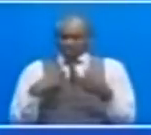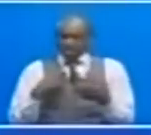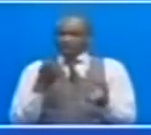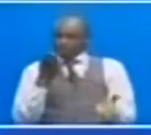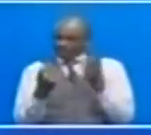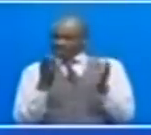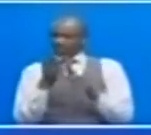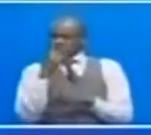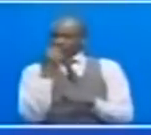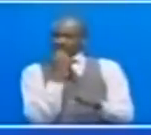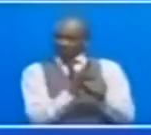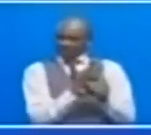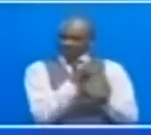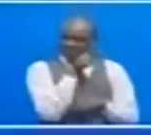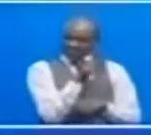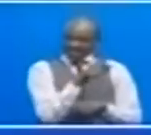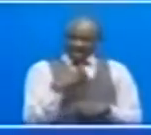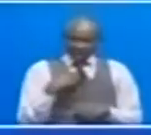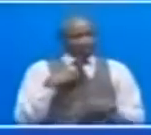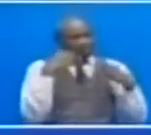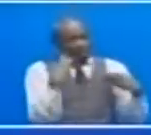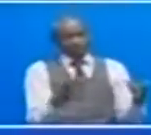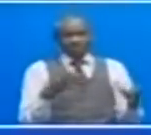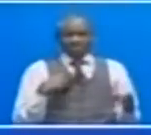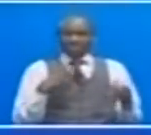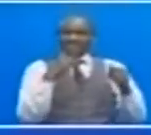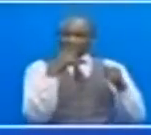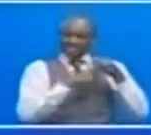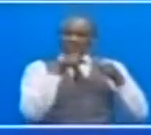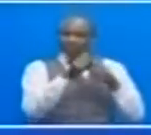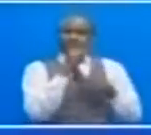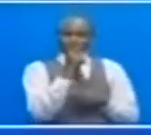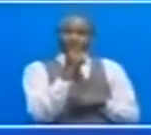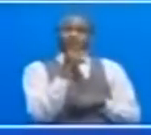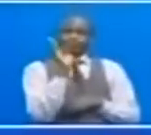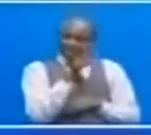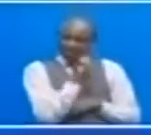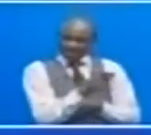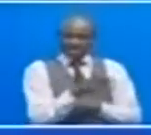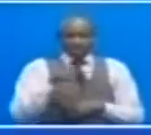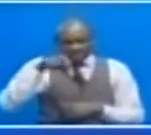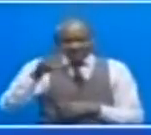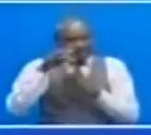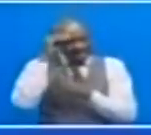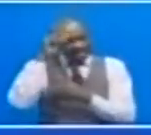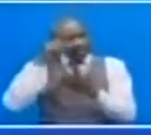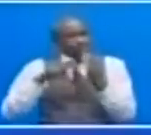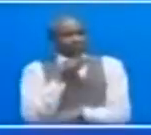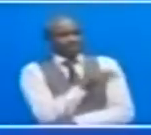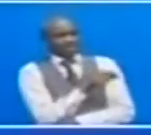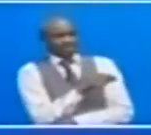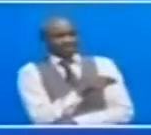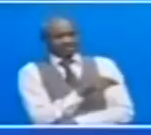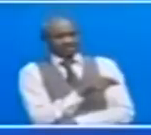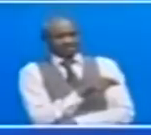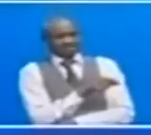to 2012, where you posted a losses of about 6.2 billion shillings, what were some of the lessons that you learned in as